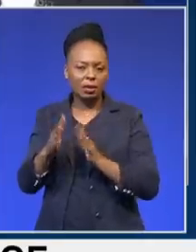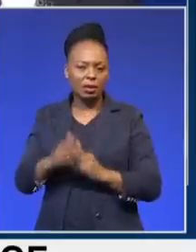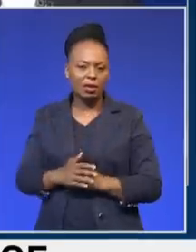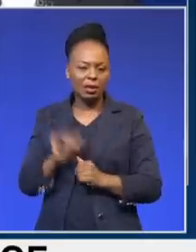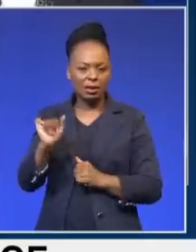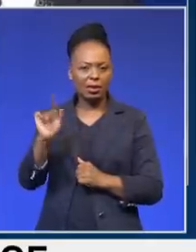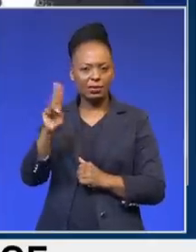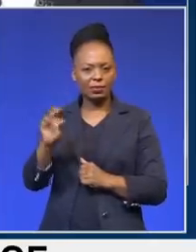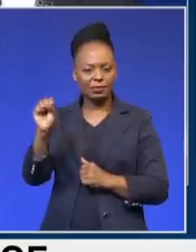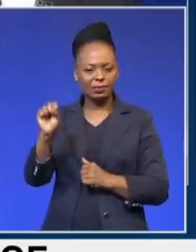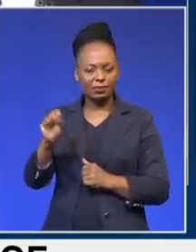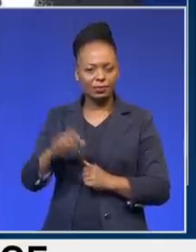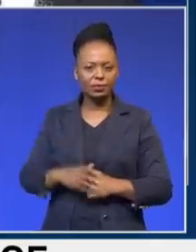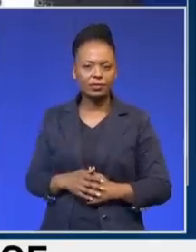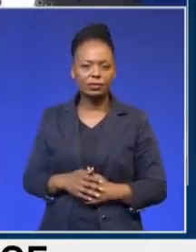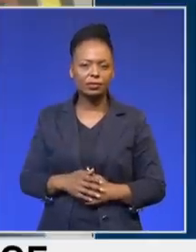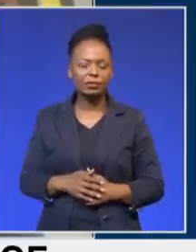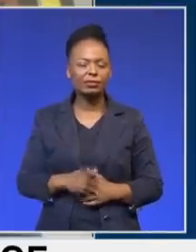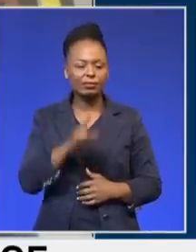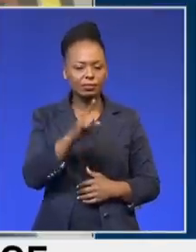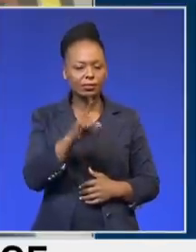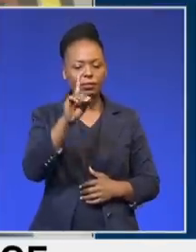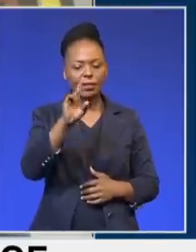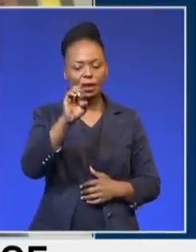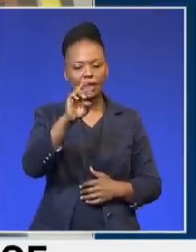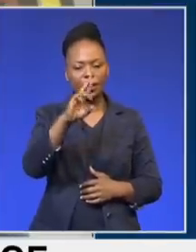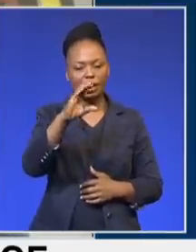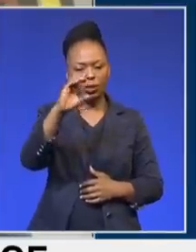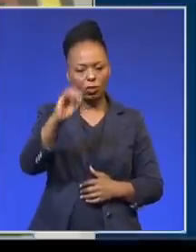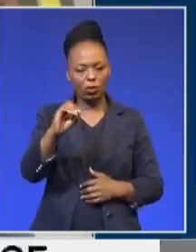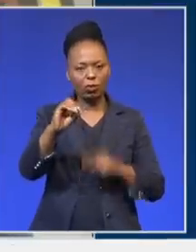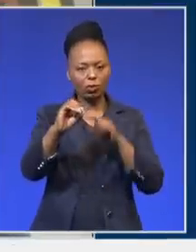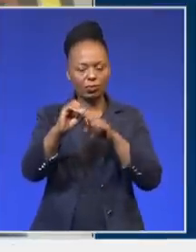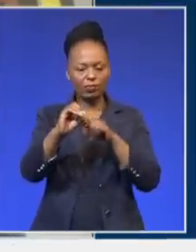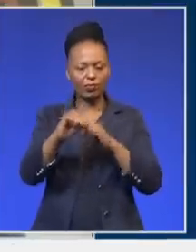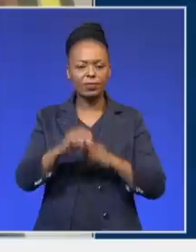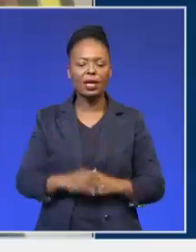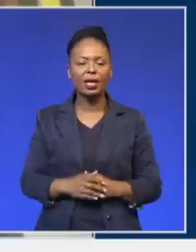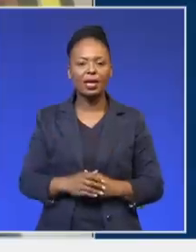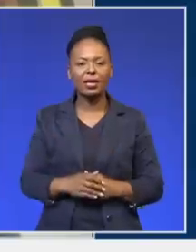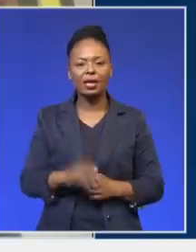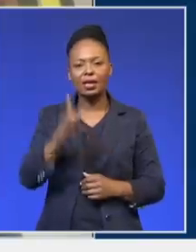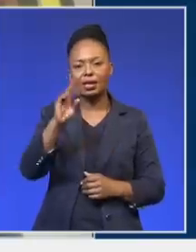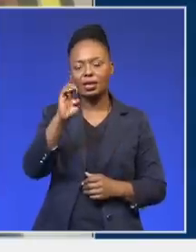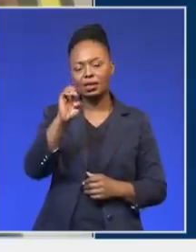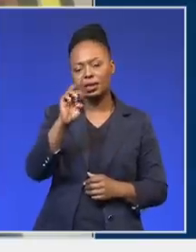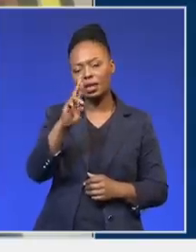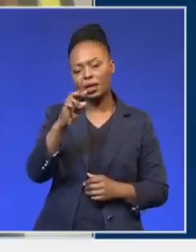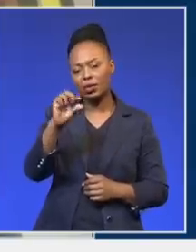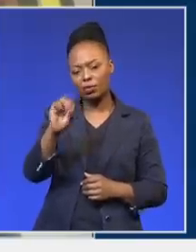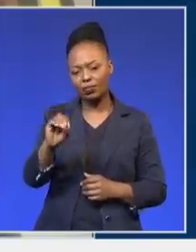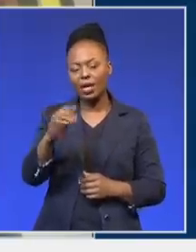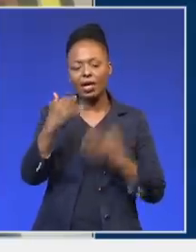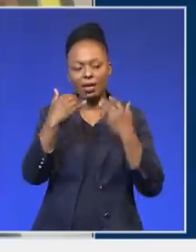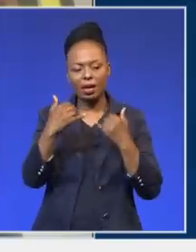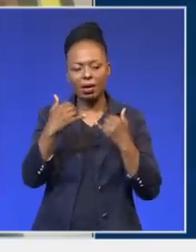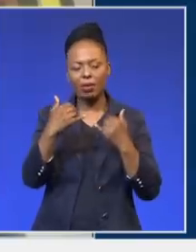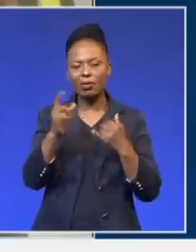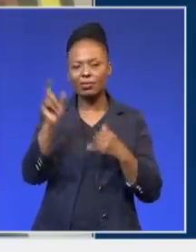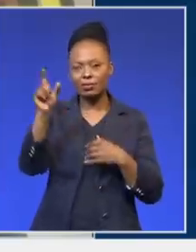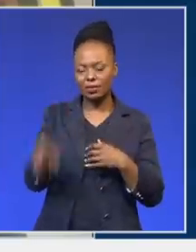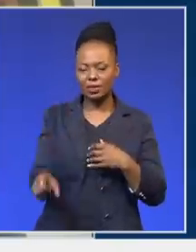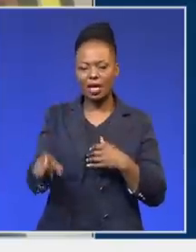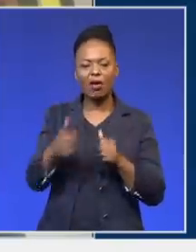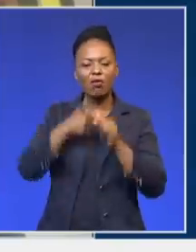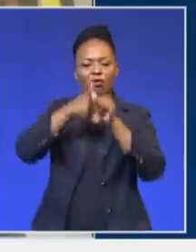No, that we must leave to Durko. What has happened is that the ambassador has not followed diplomatic channels in terms of dealing with issues in